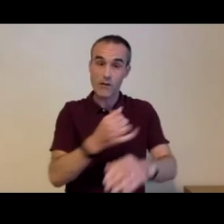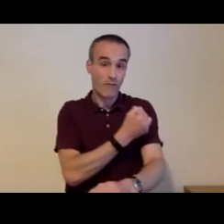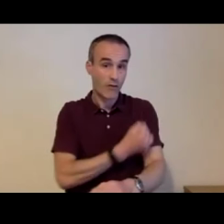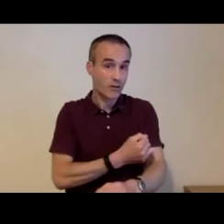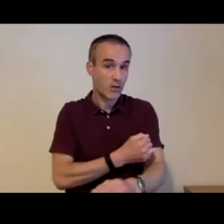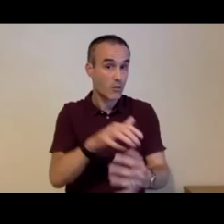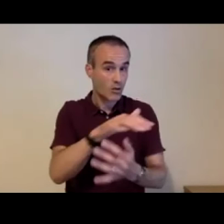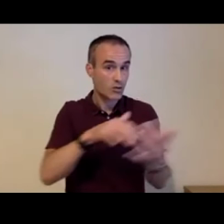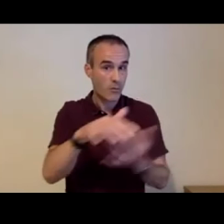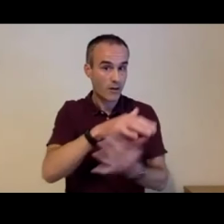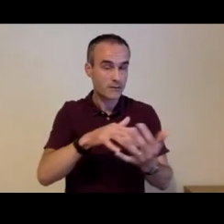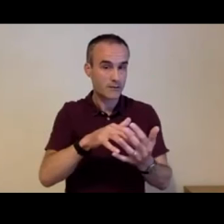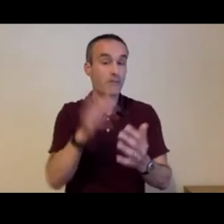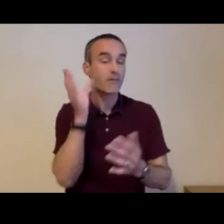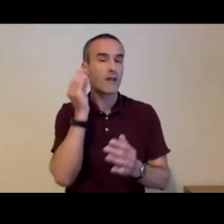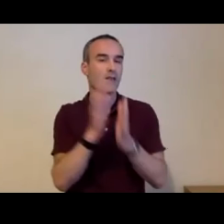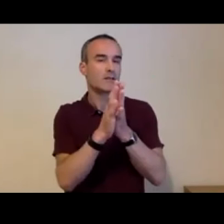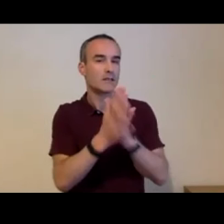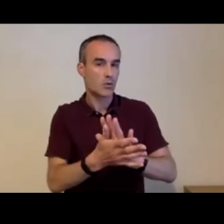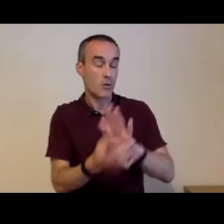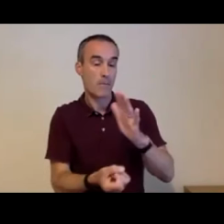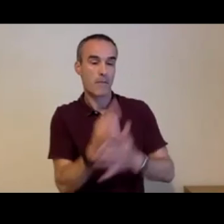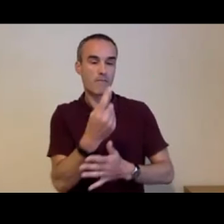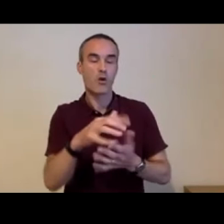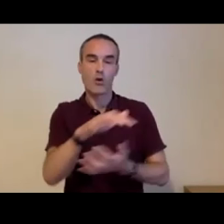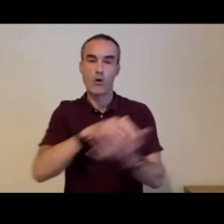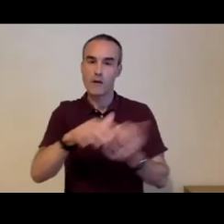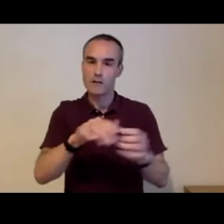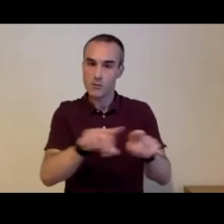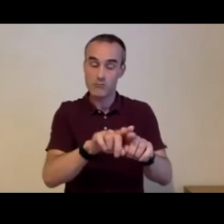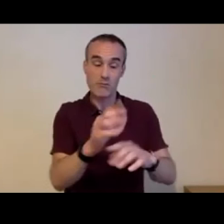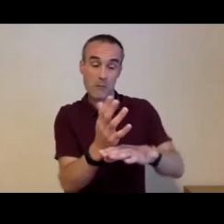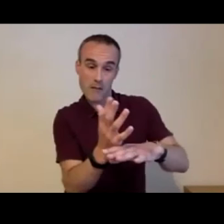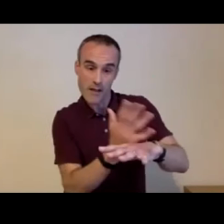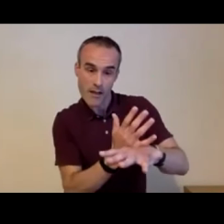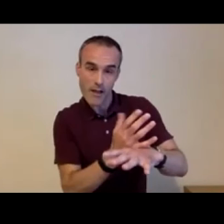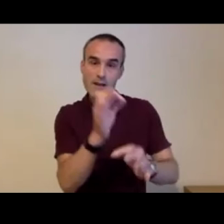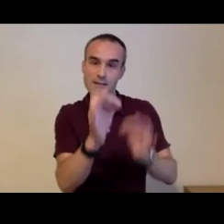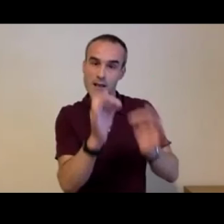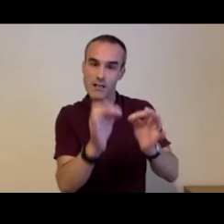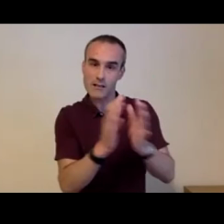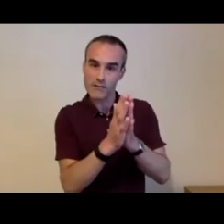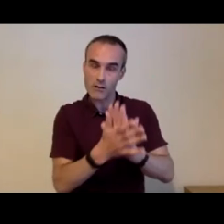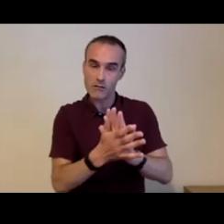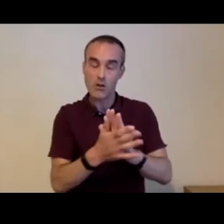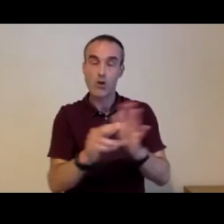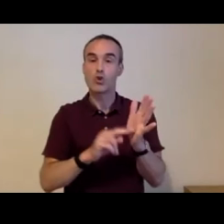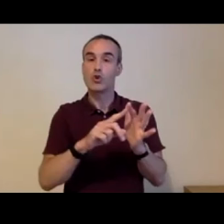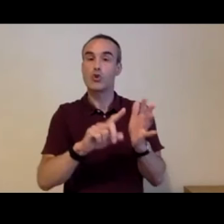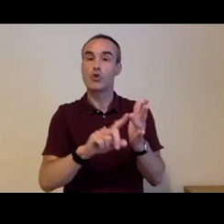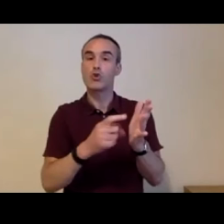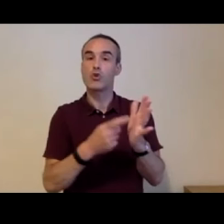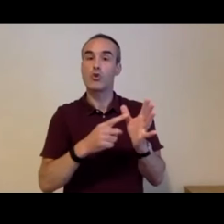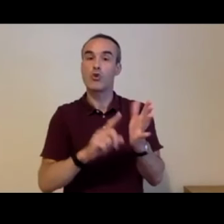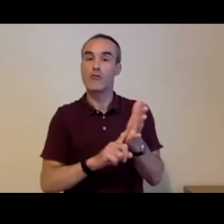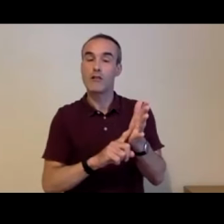of hearing that can arise are complex. They can be hair cell dysfunction, they can be neural dysfunction, particularly of